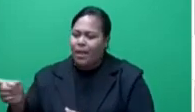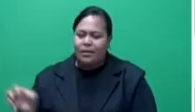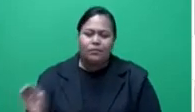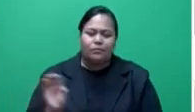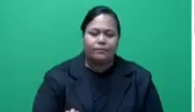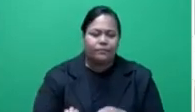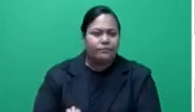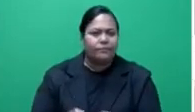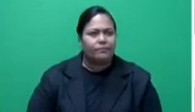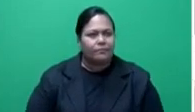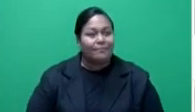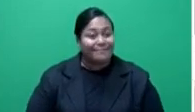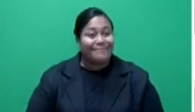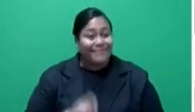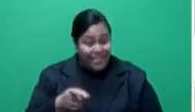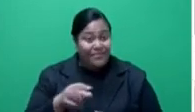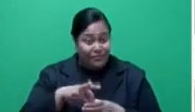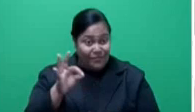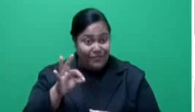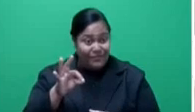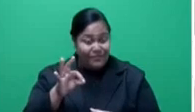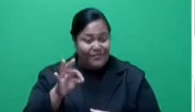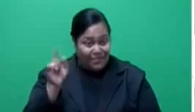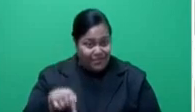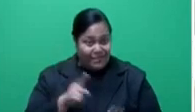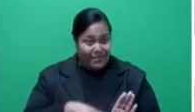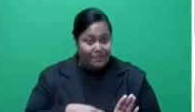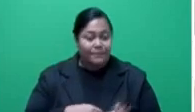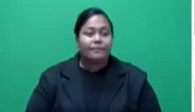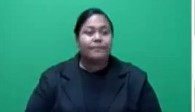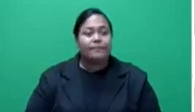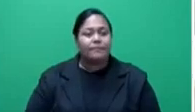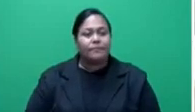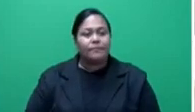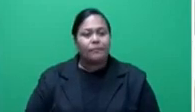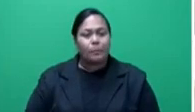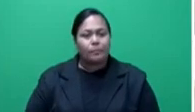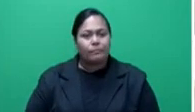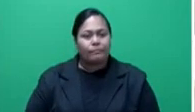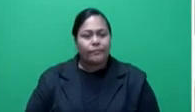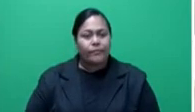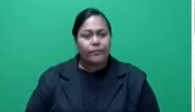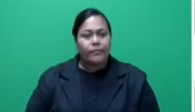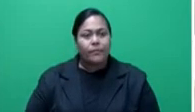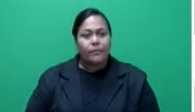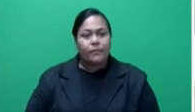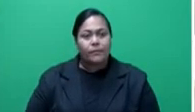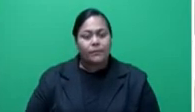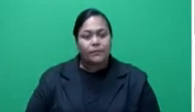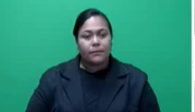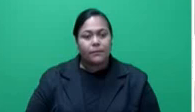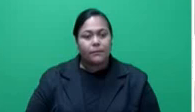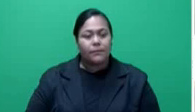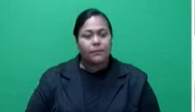That's another issue. That's another issue, Mr. Speaker, sir. Mr. Speaker, sir, the other point that I also wanted to make,